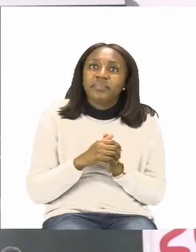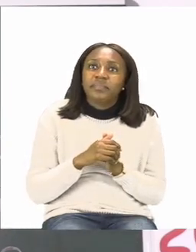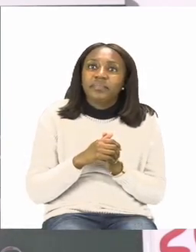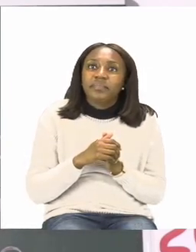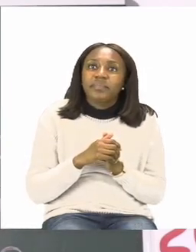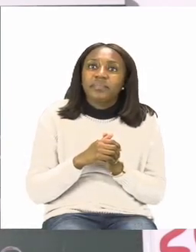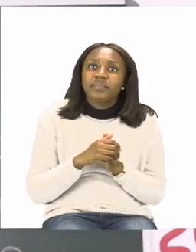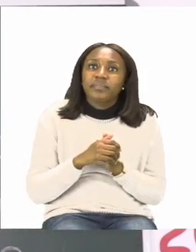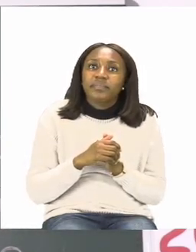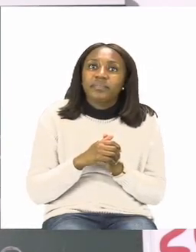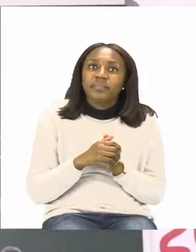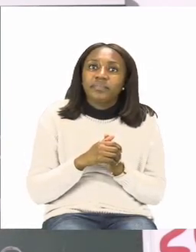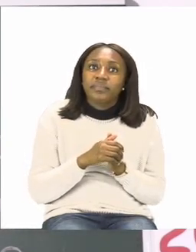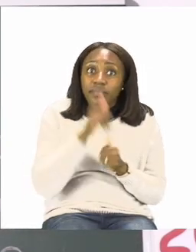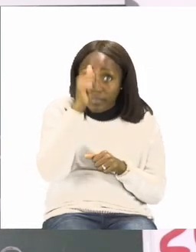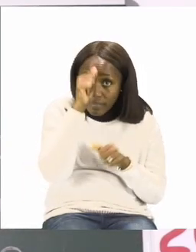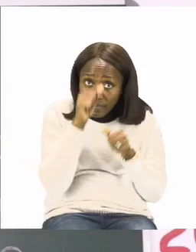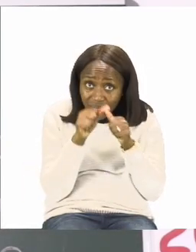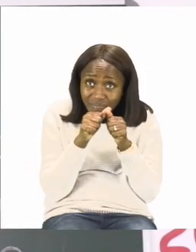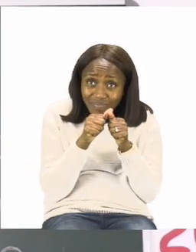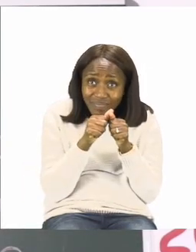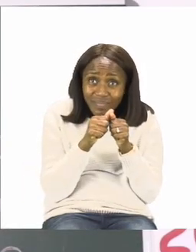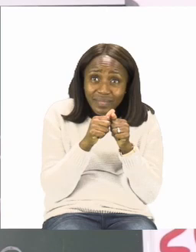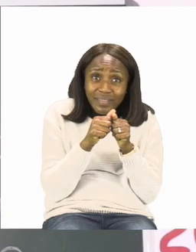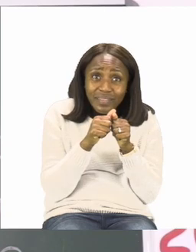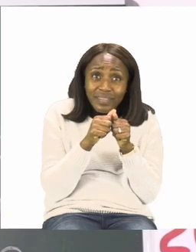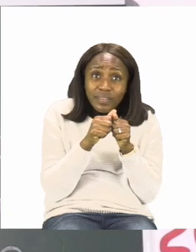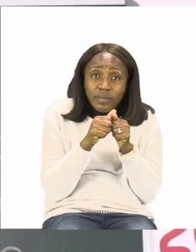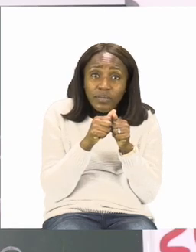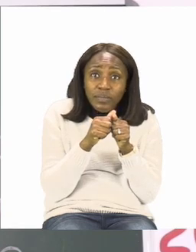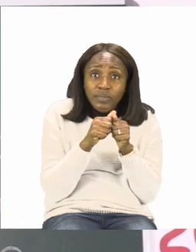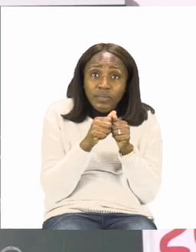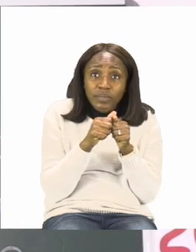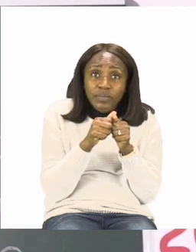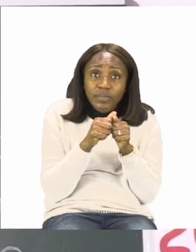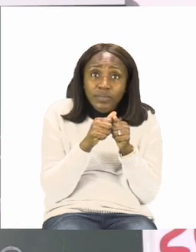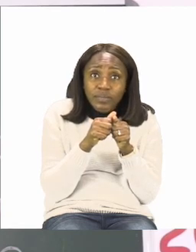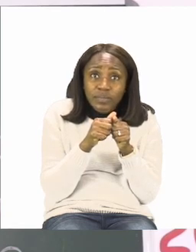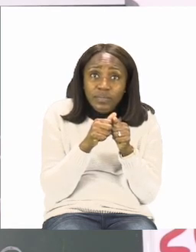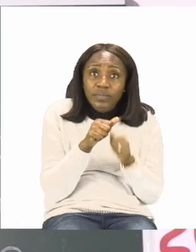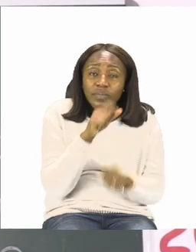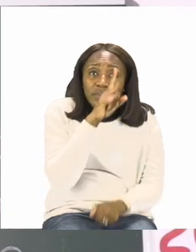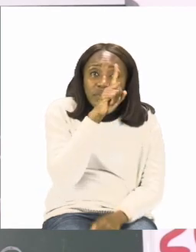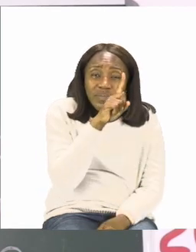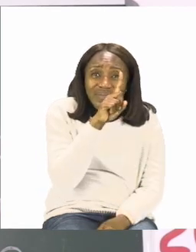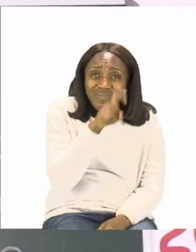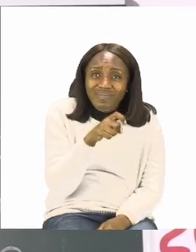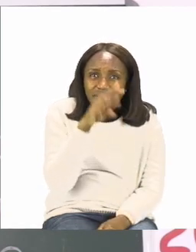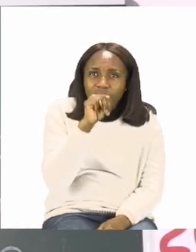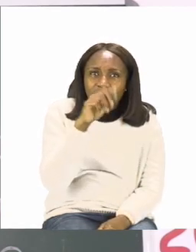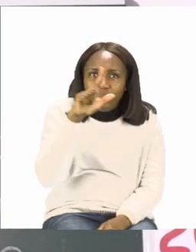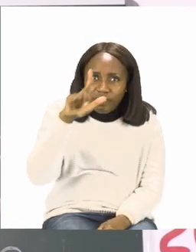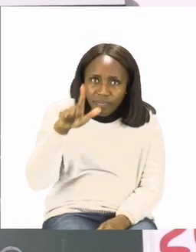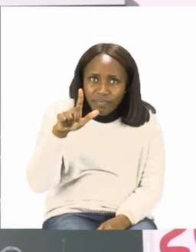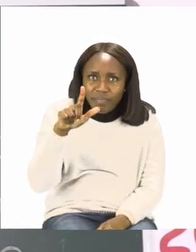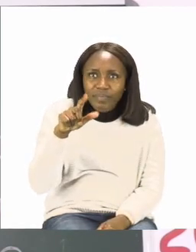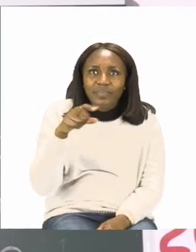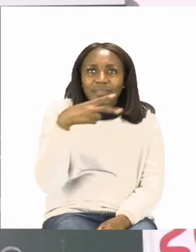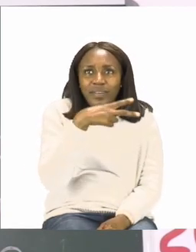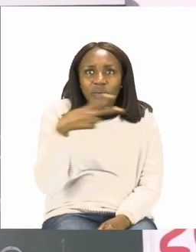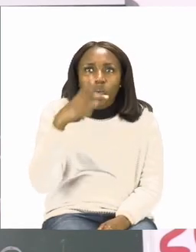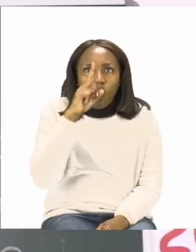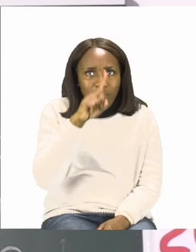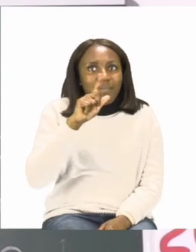And remember our golden rule, the one on top, that says 1,000 milliliters is equal